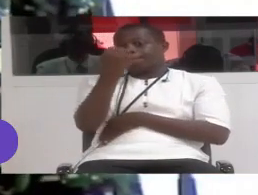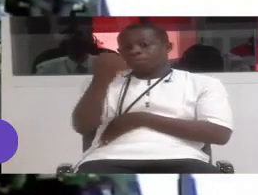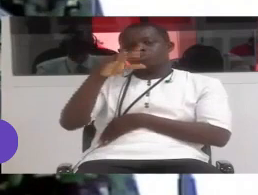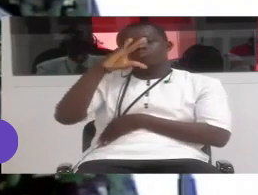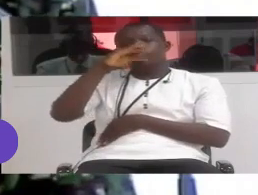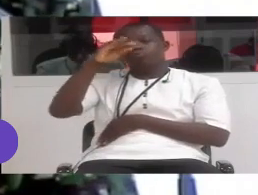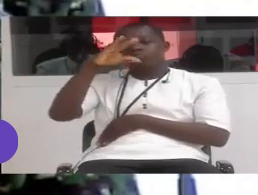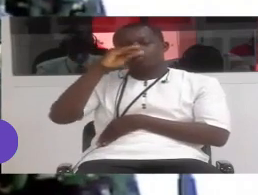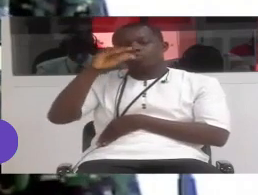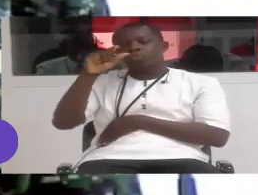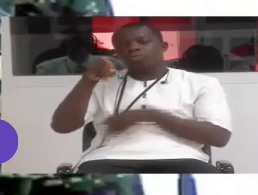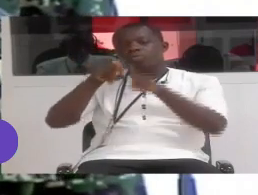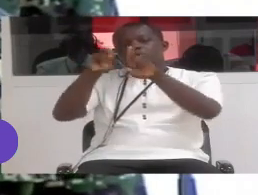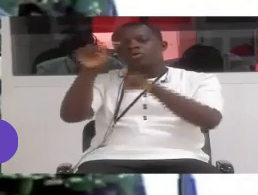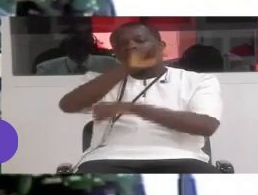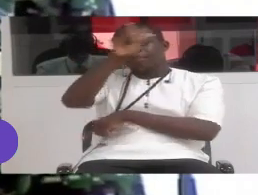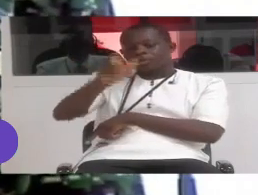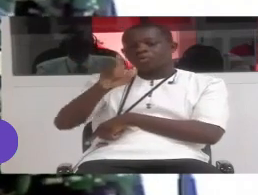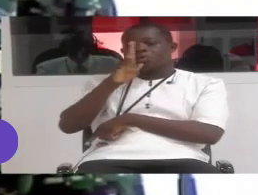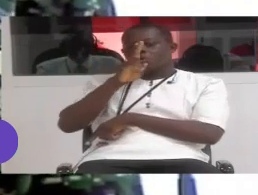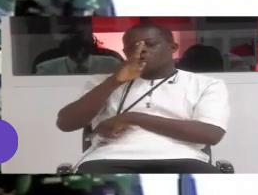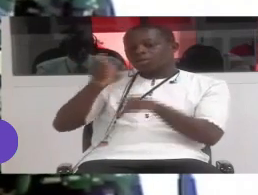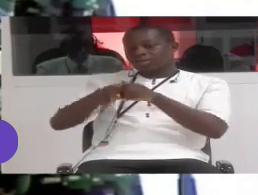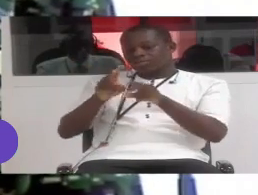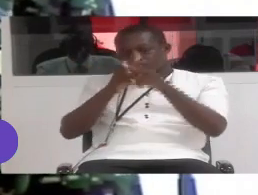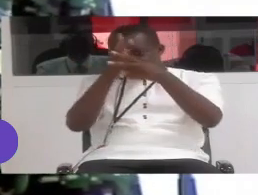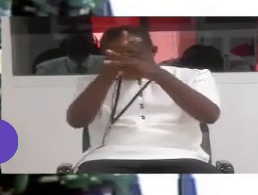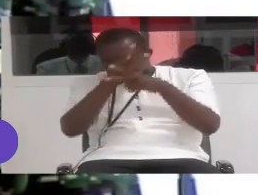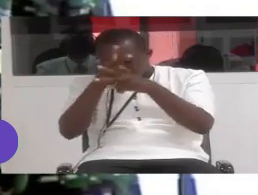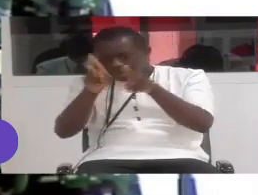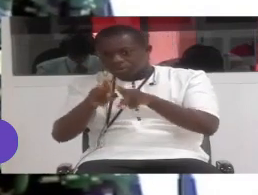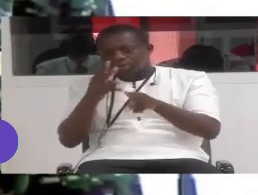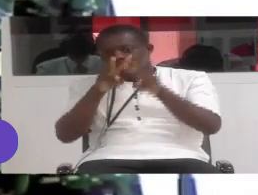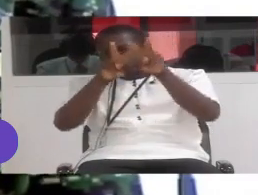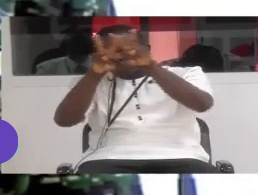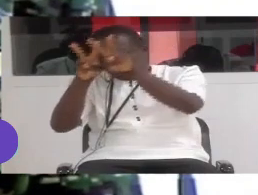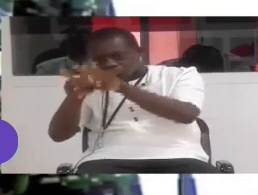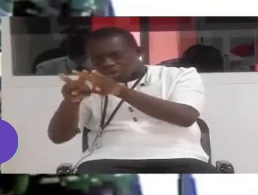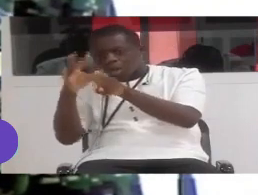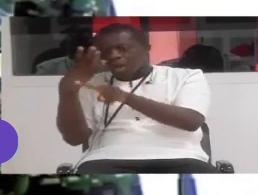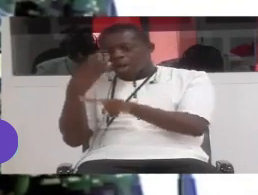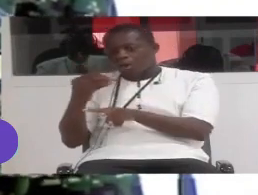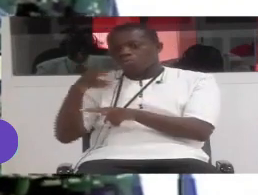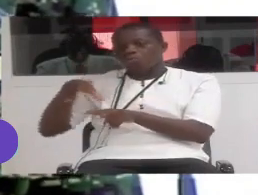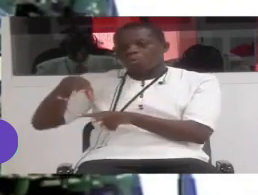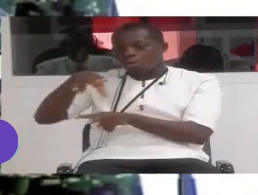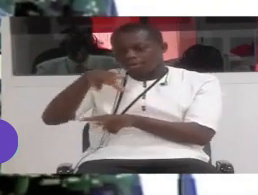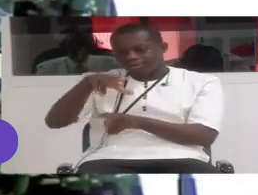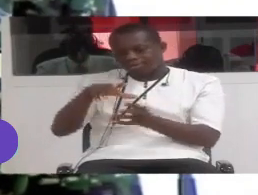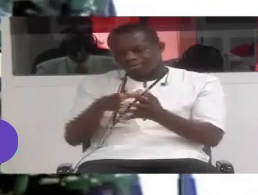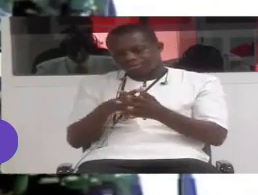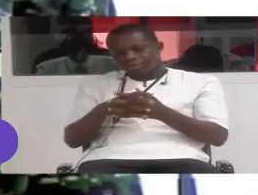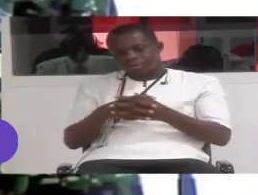ki nga xamné mu ngi seen gannaaw di seet seen doxine. Because we are in constant communication with the one behind them, monitoring their